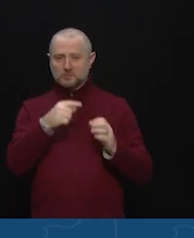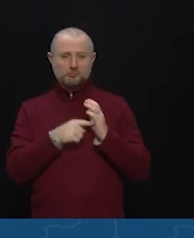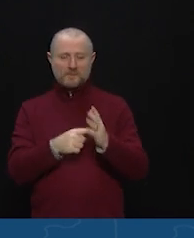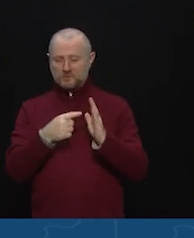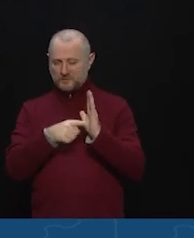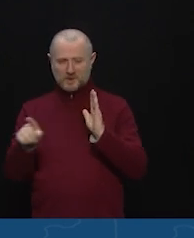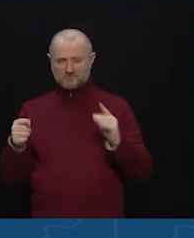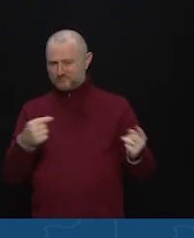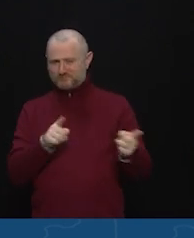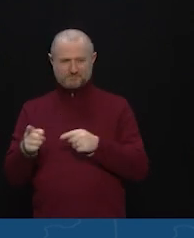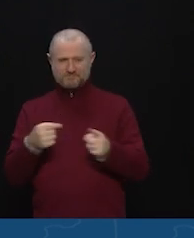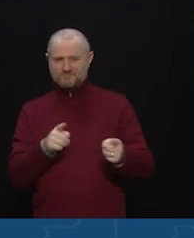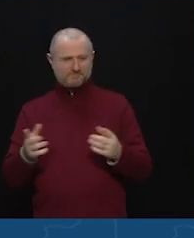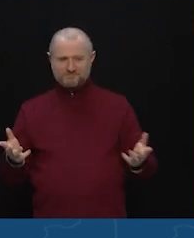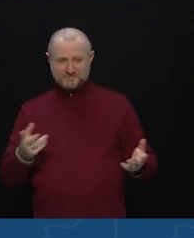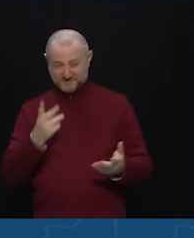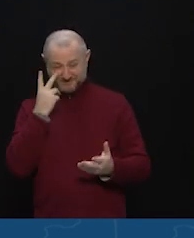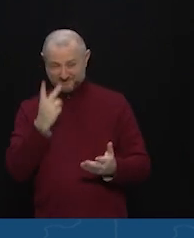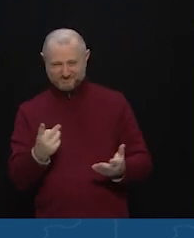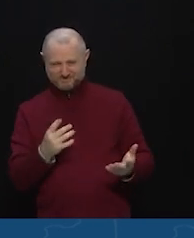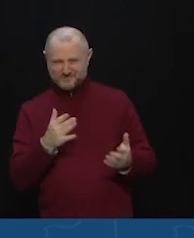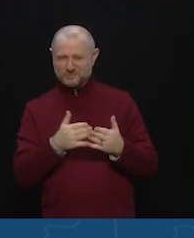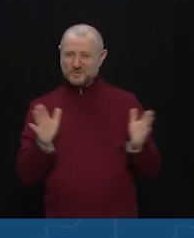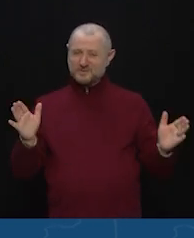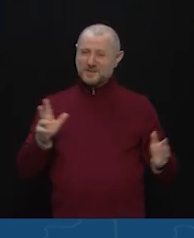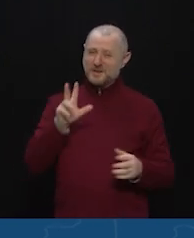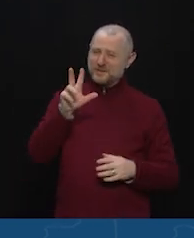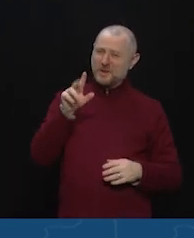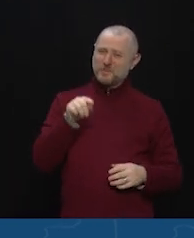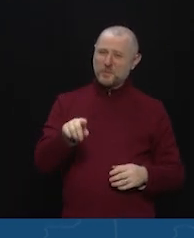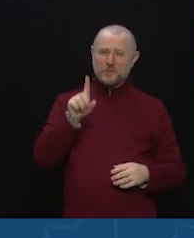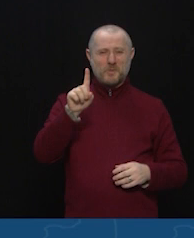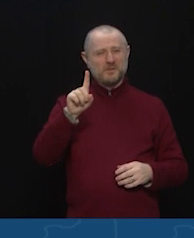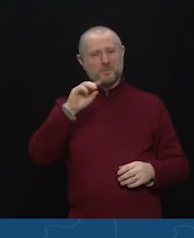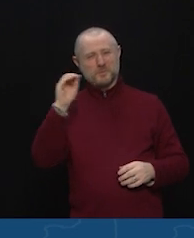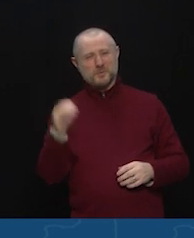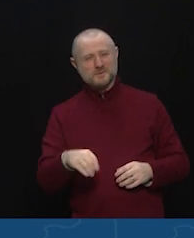see overall we're at 3.1 and inflation is 3.2.